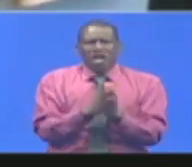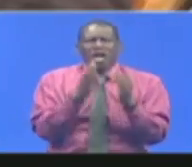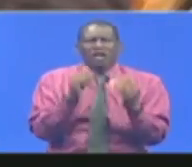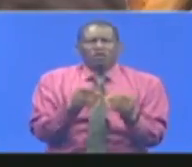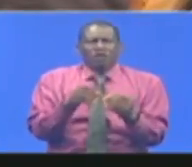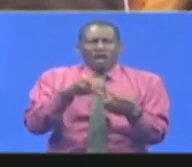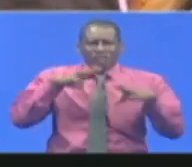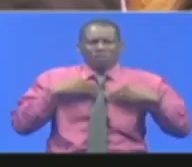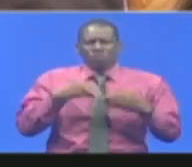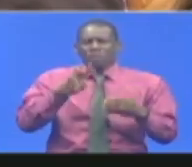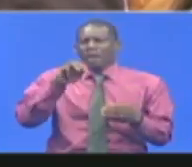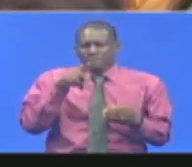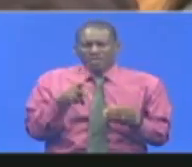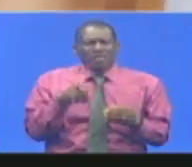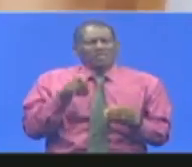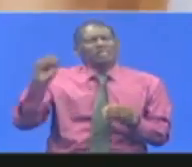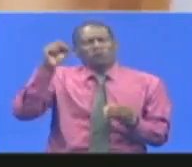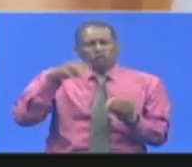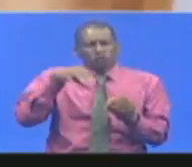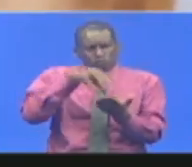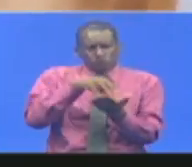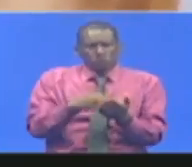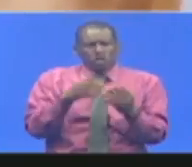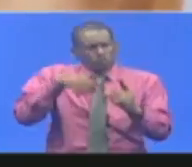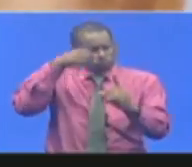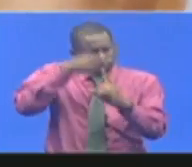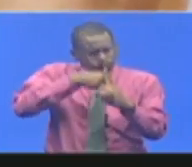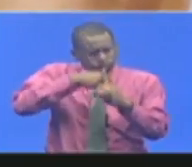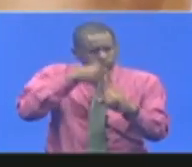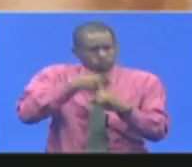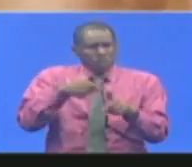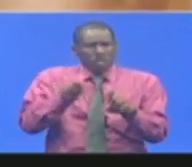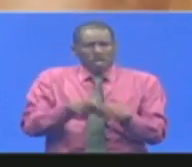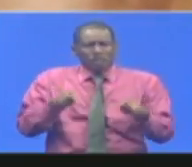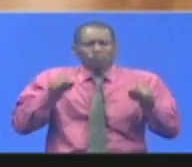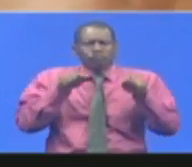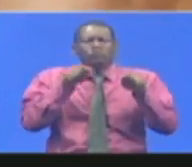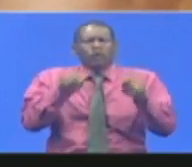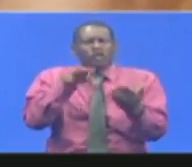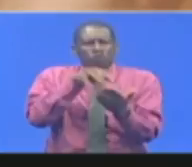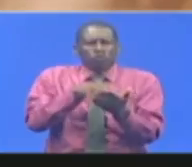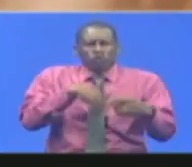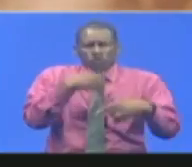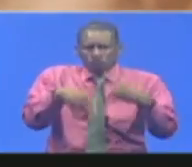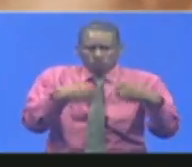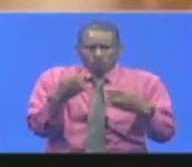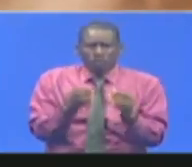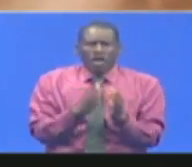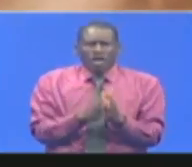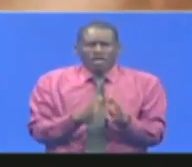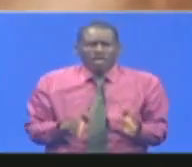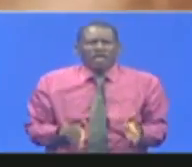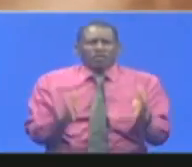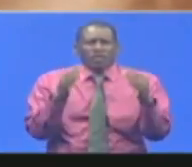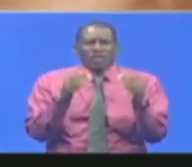position. Angatuke kabisa. He fought on as the assaults on his position raged on. His style and